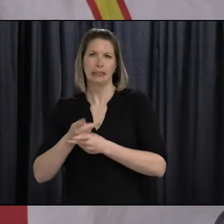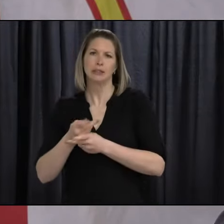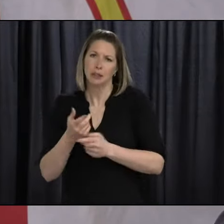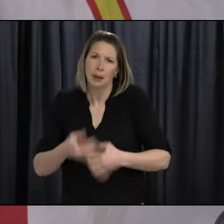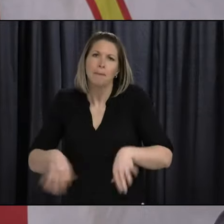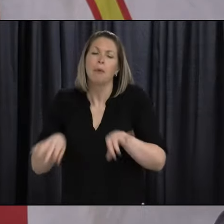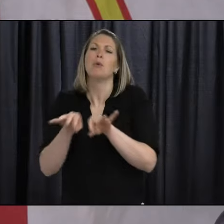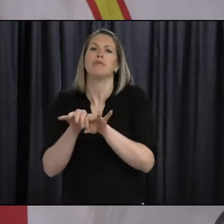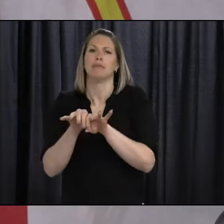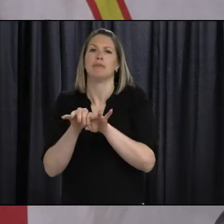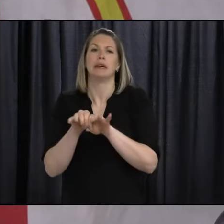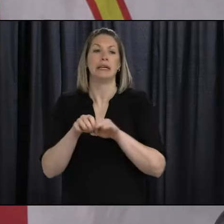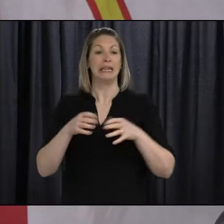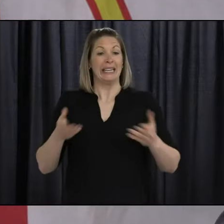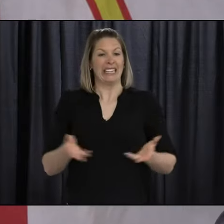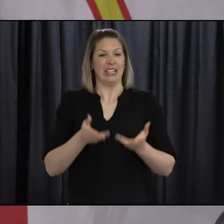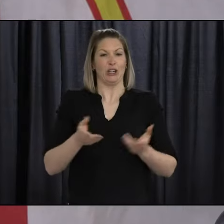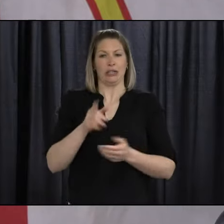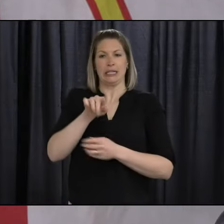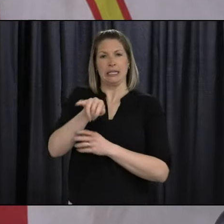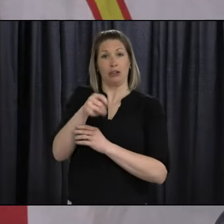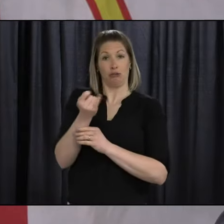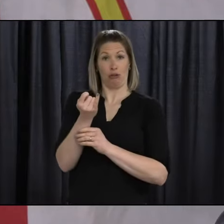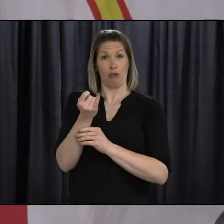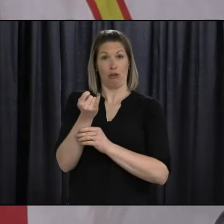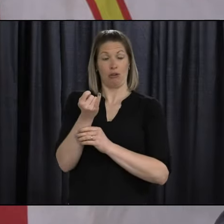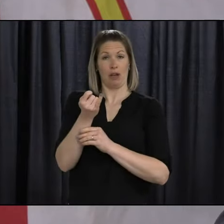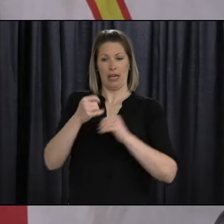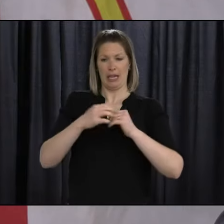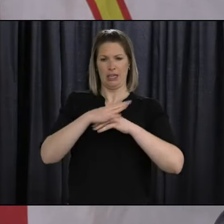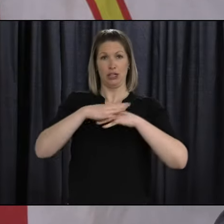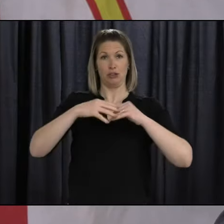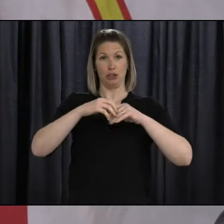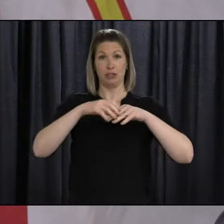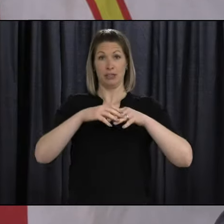here in St. John's, the Indigenous population is more than doubled